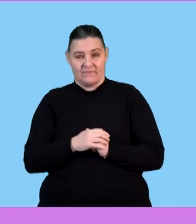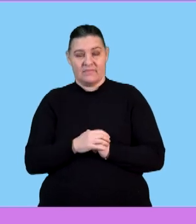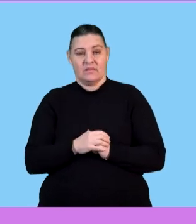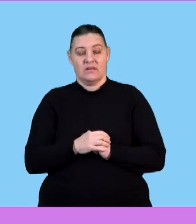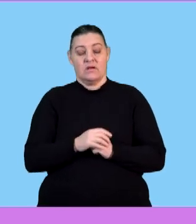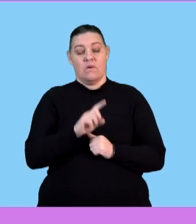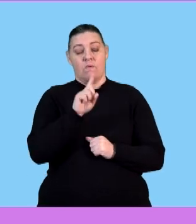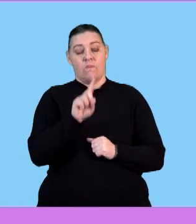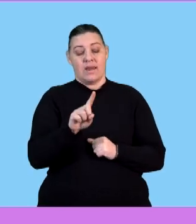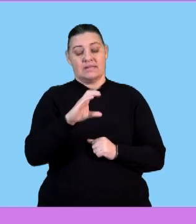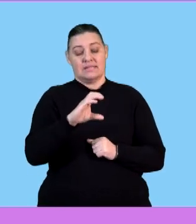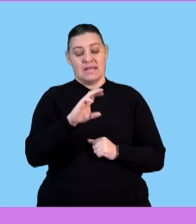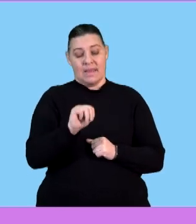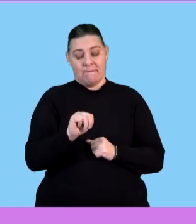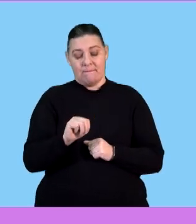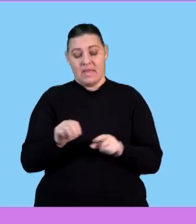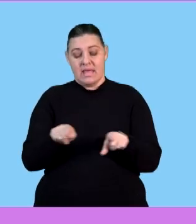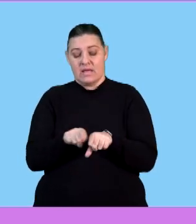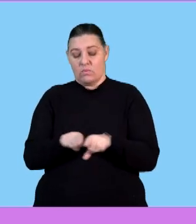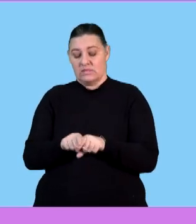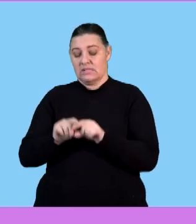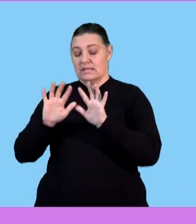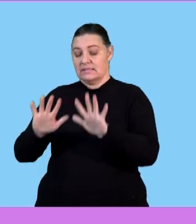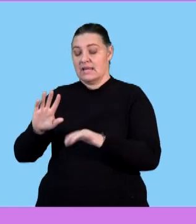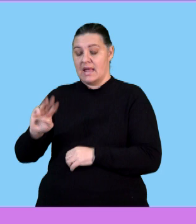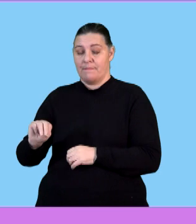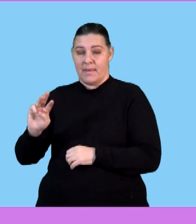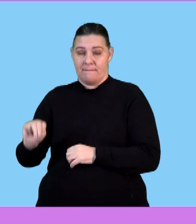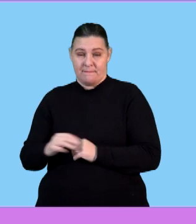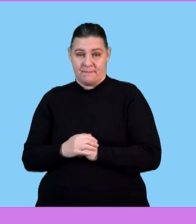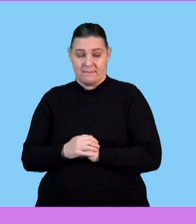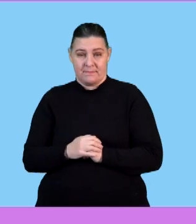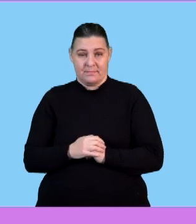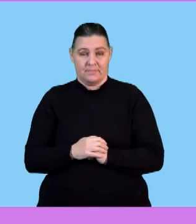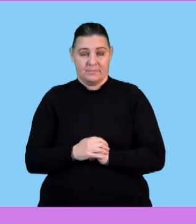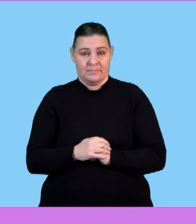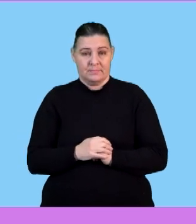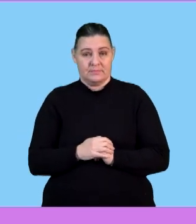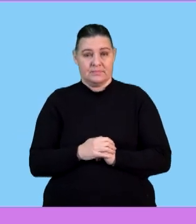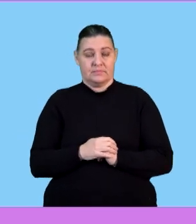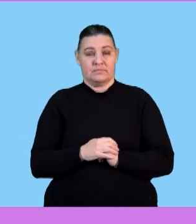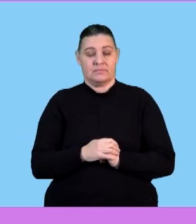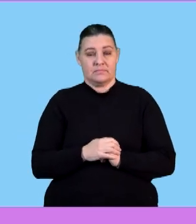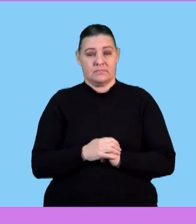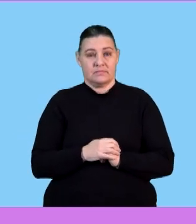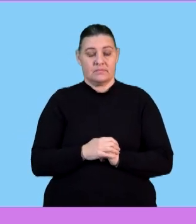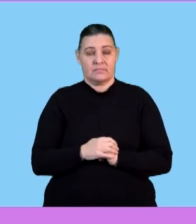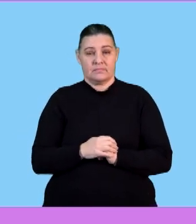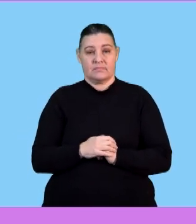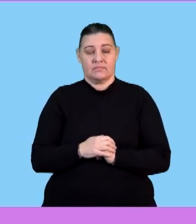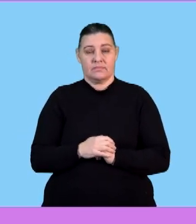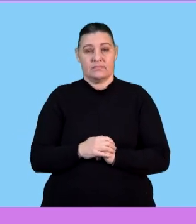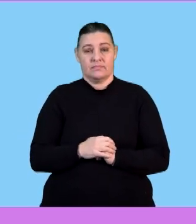above, if 1 centimeter is 10 millimeters, there's my